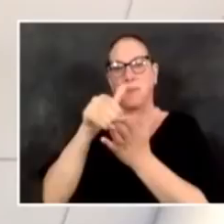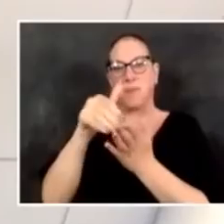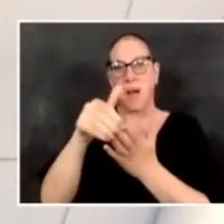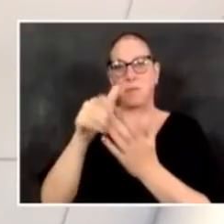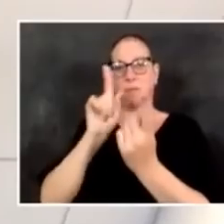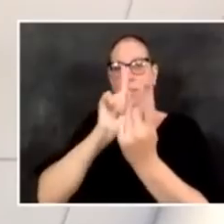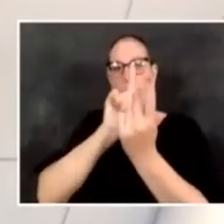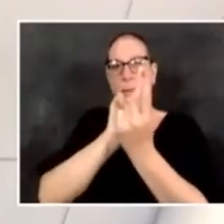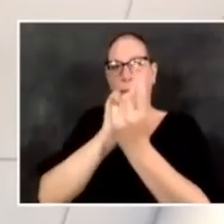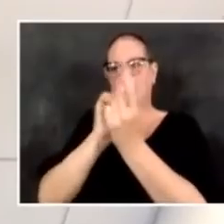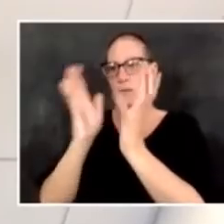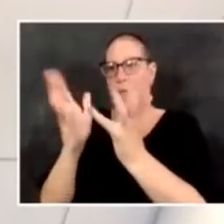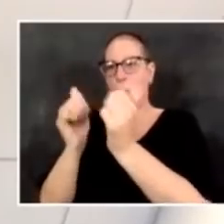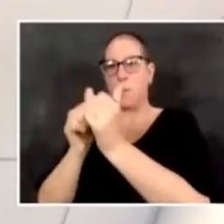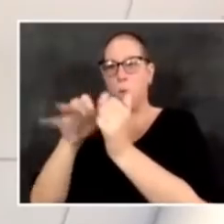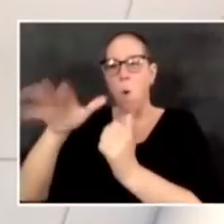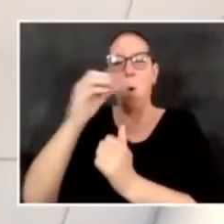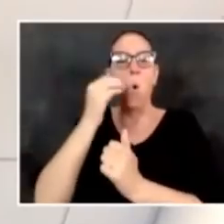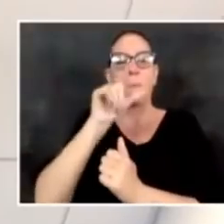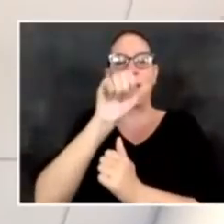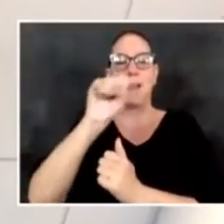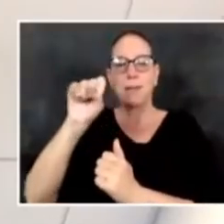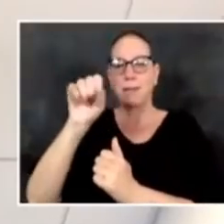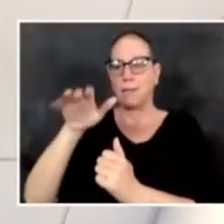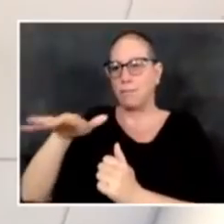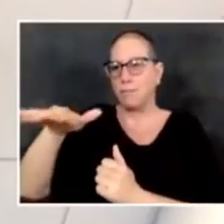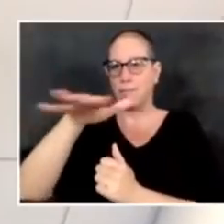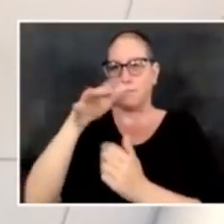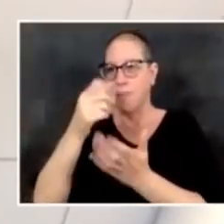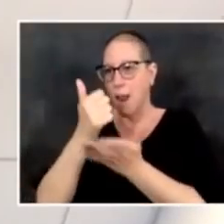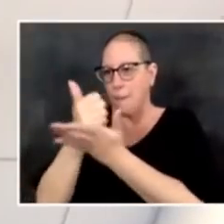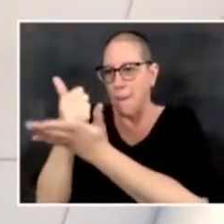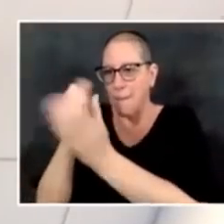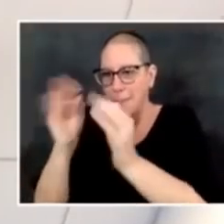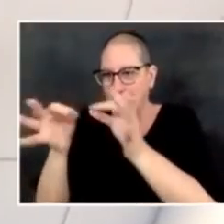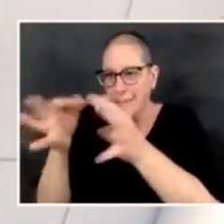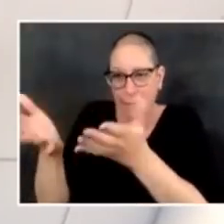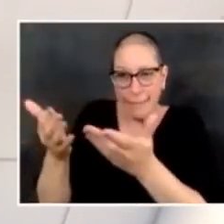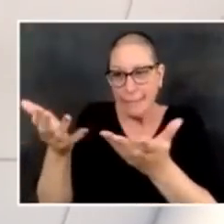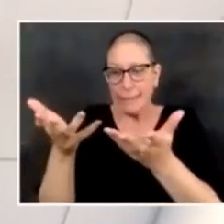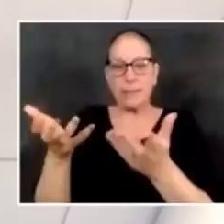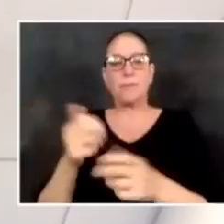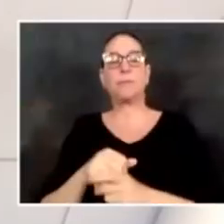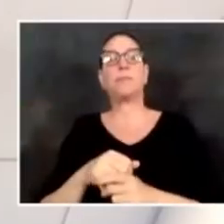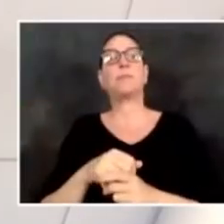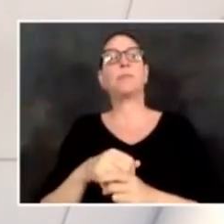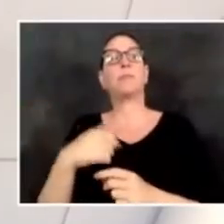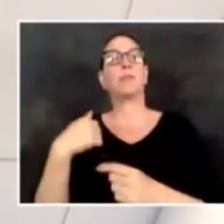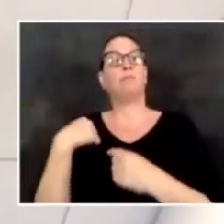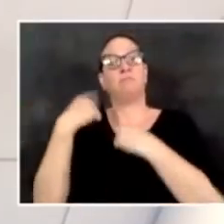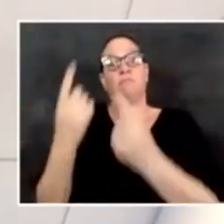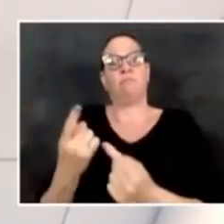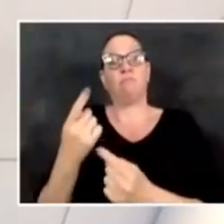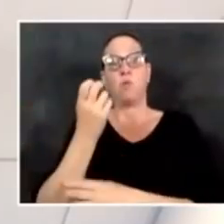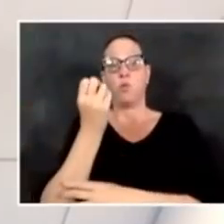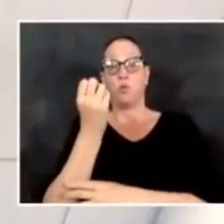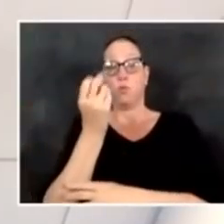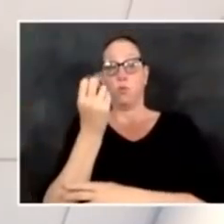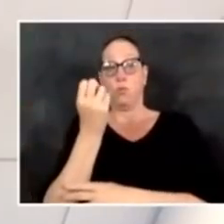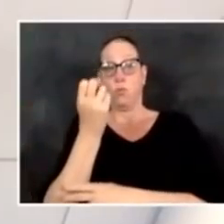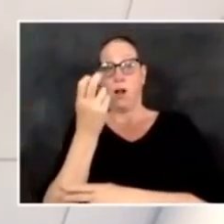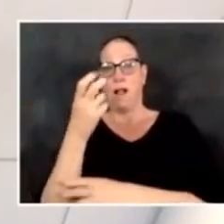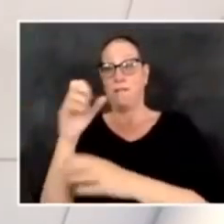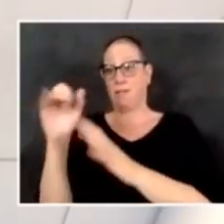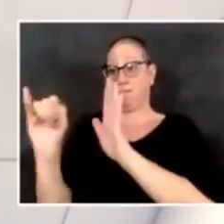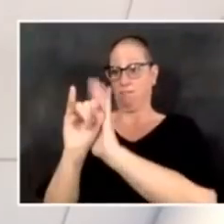of COVID. In that process, 12 people are identified with potential symptoms. They're each brought to the hospital and they